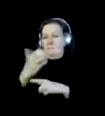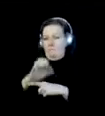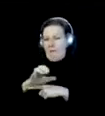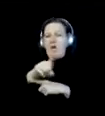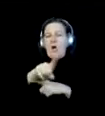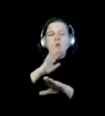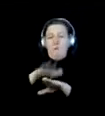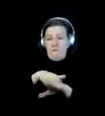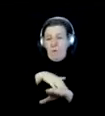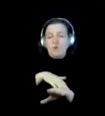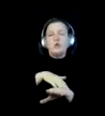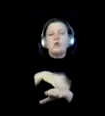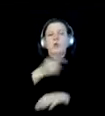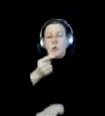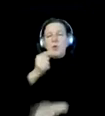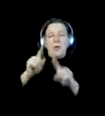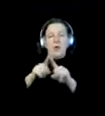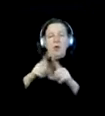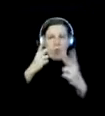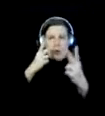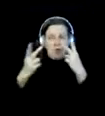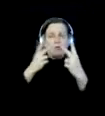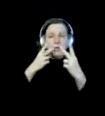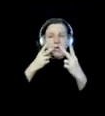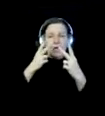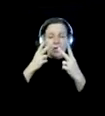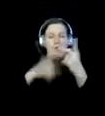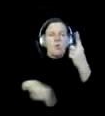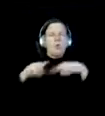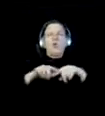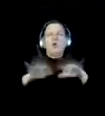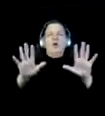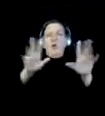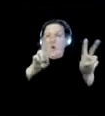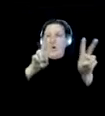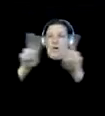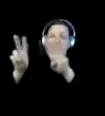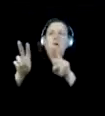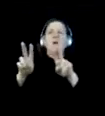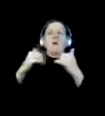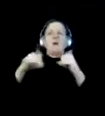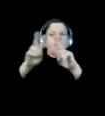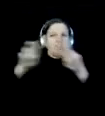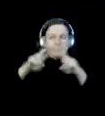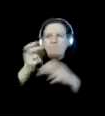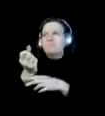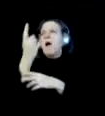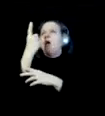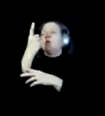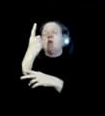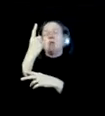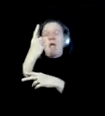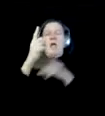as a viewer when encountering the work, to try to understand or wade through the density of images, sounds, and